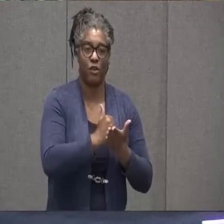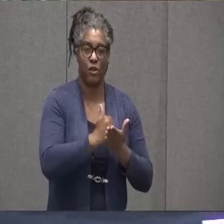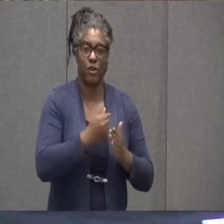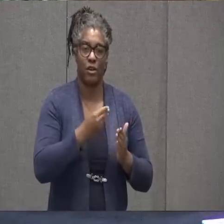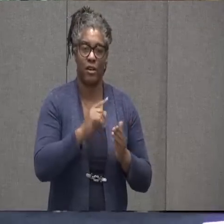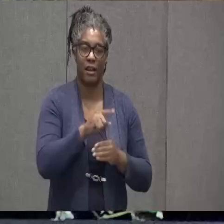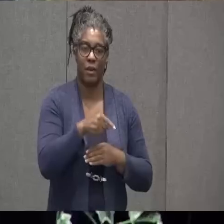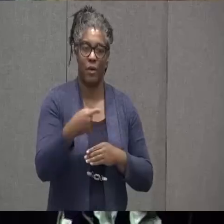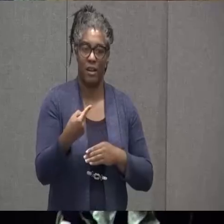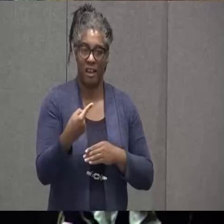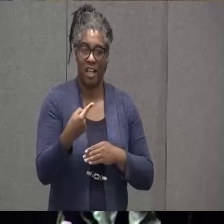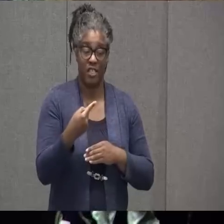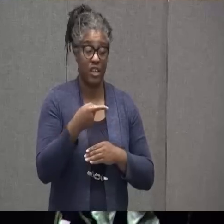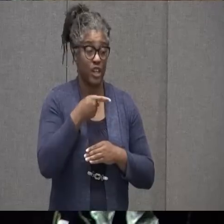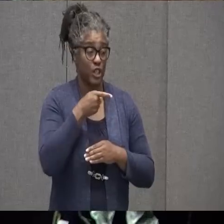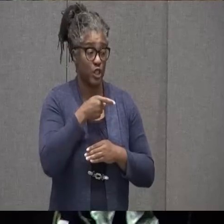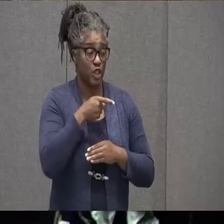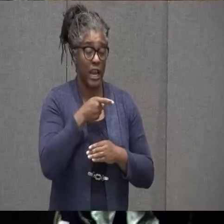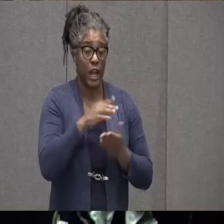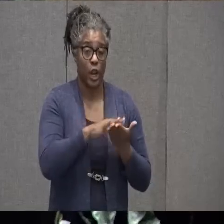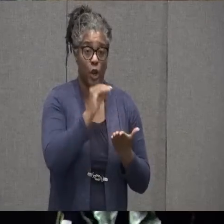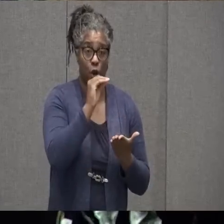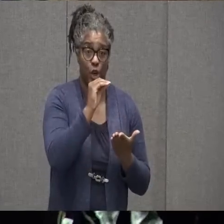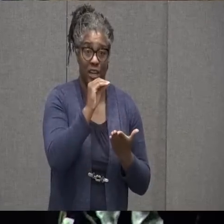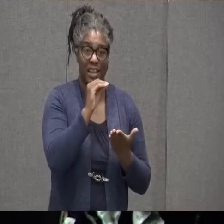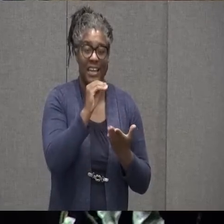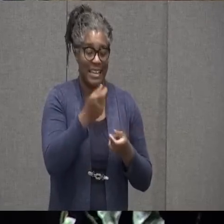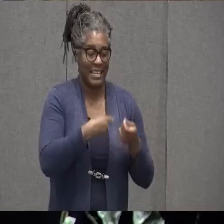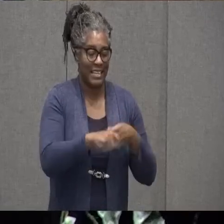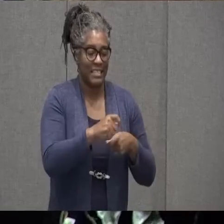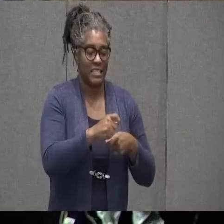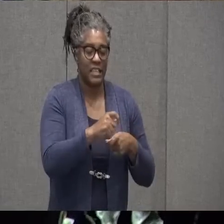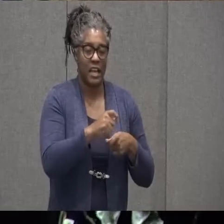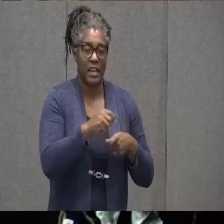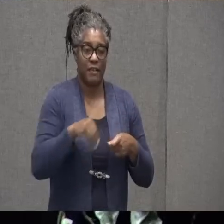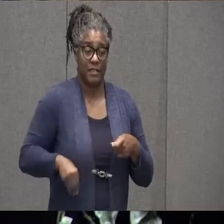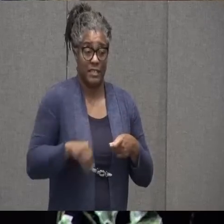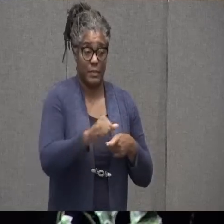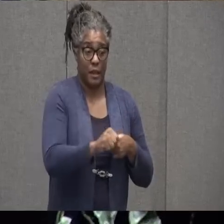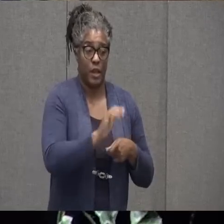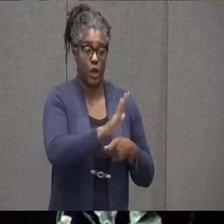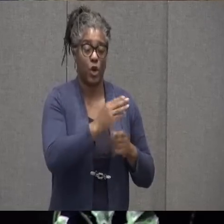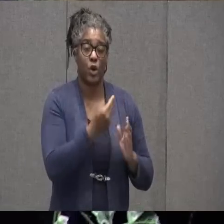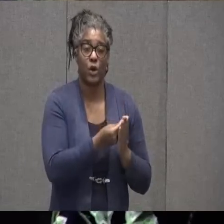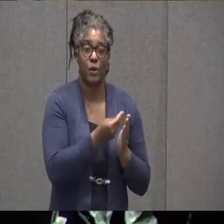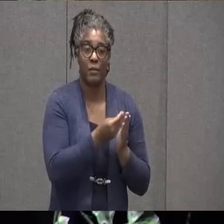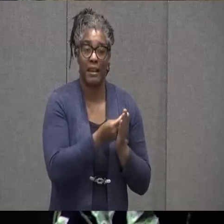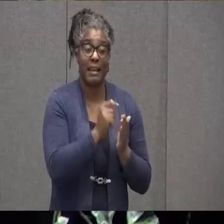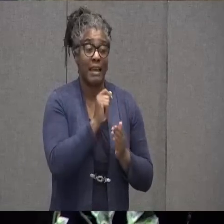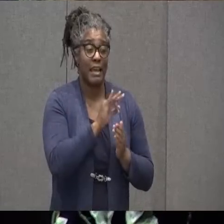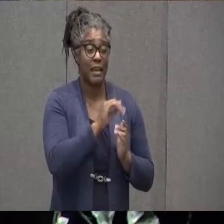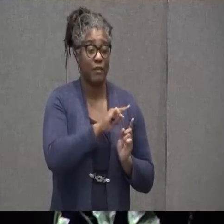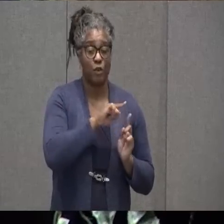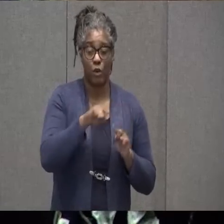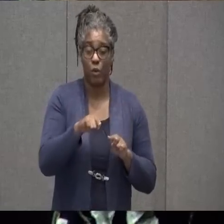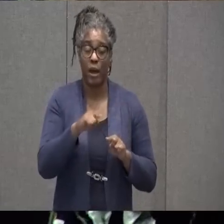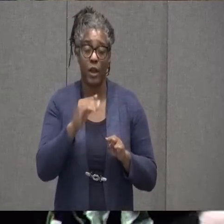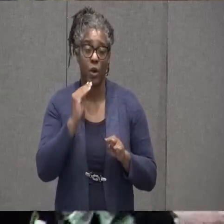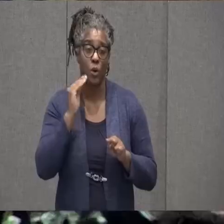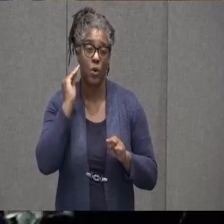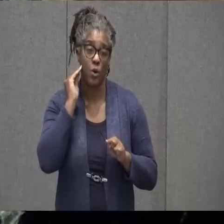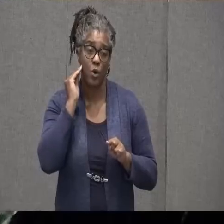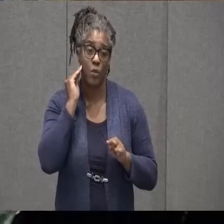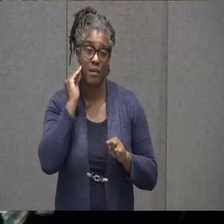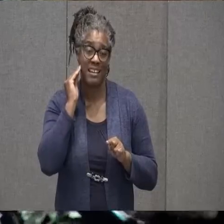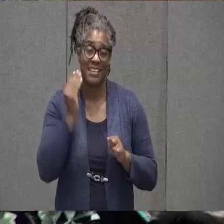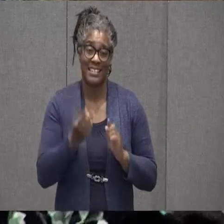she learned that instead of spending her money, the buck that she earned that week, that if she went home and saved it and added